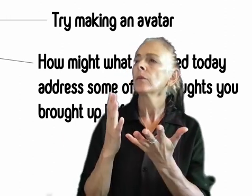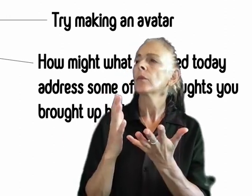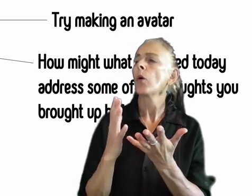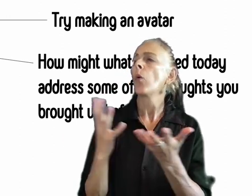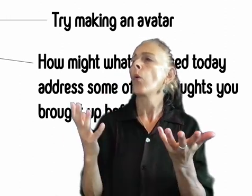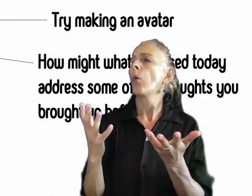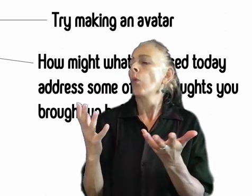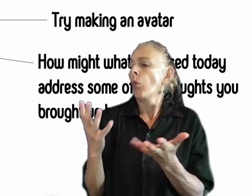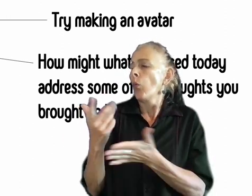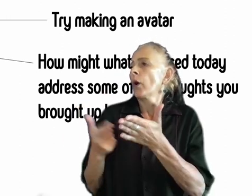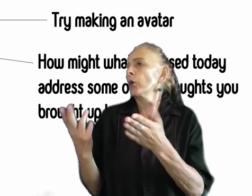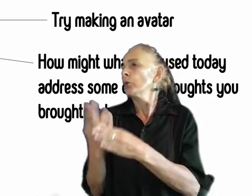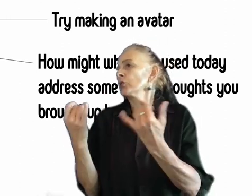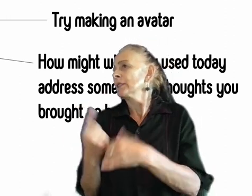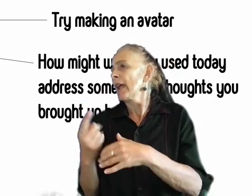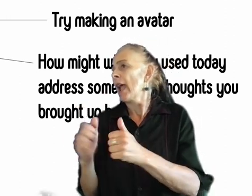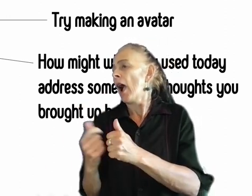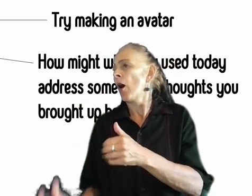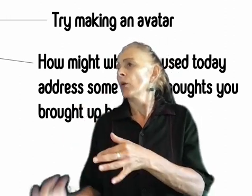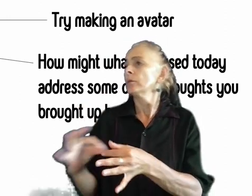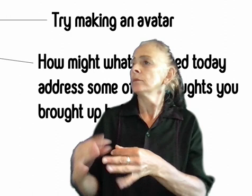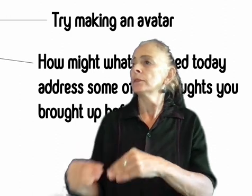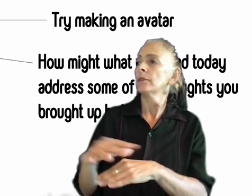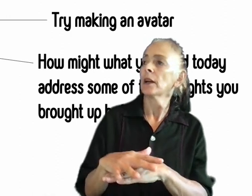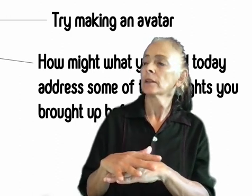use today address some of the thoughts you brought up before